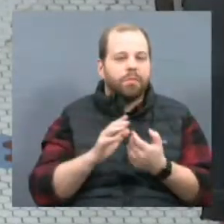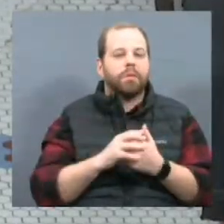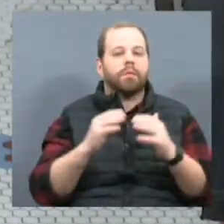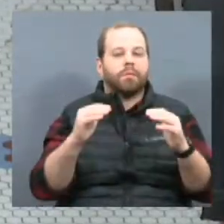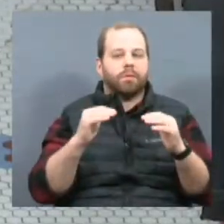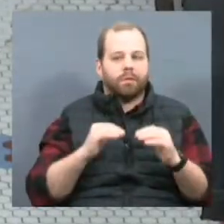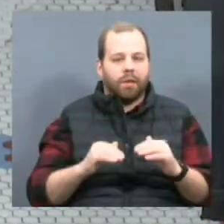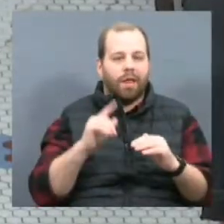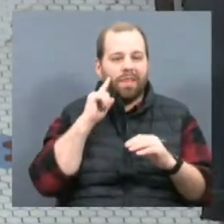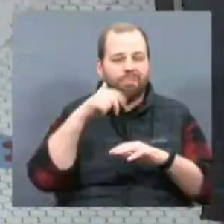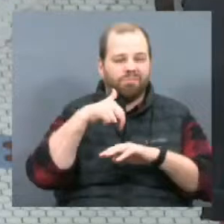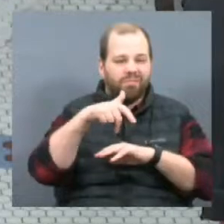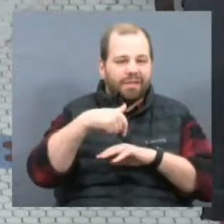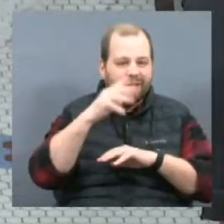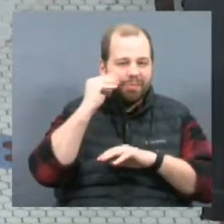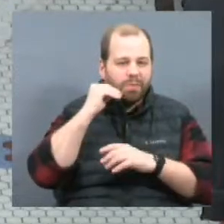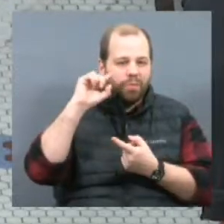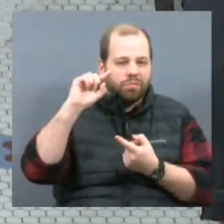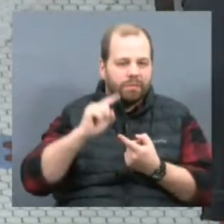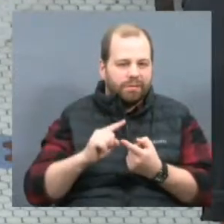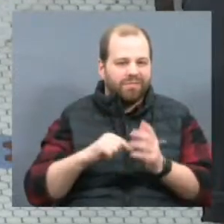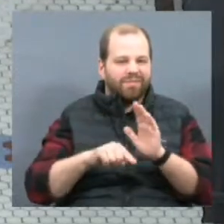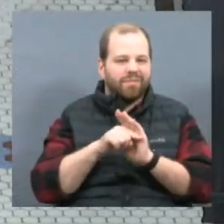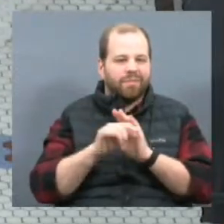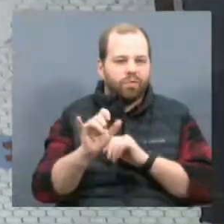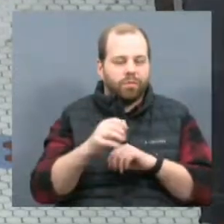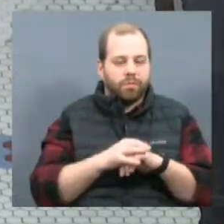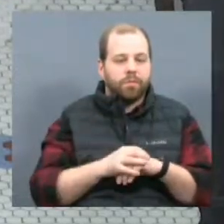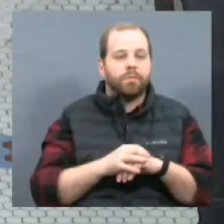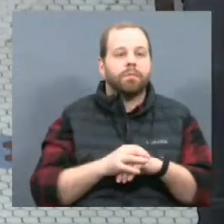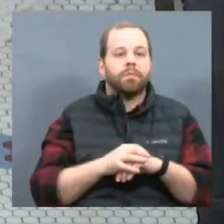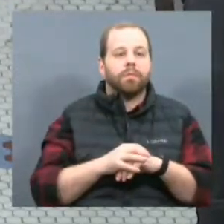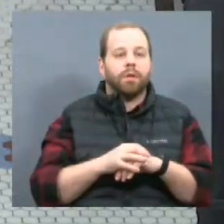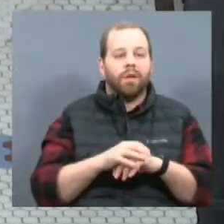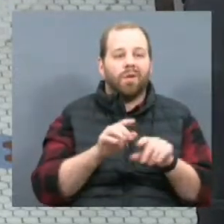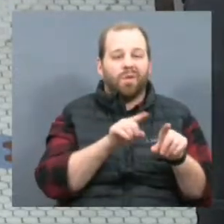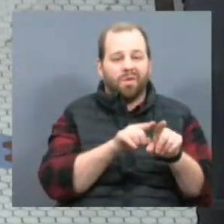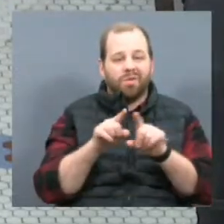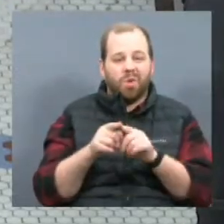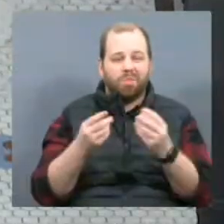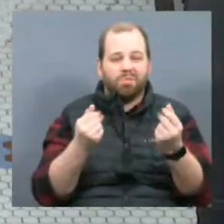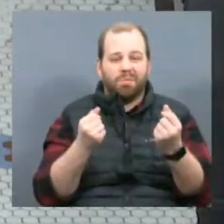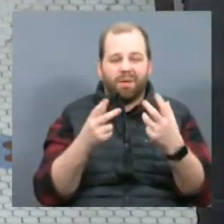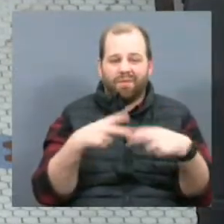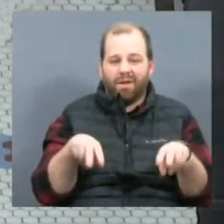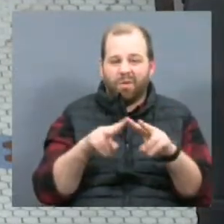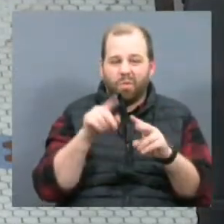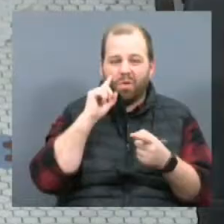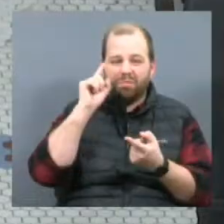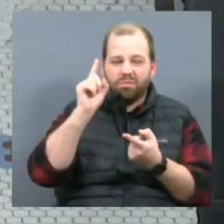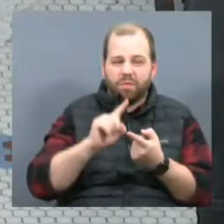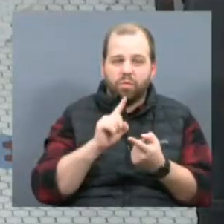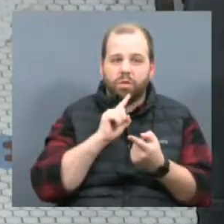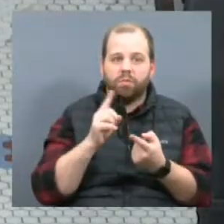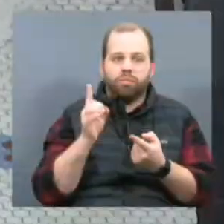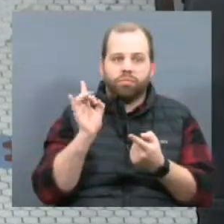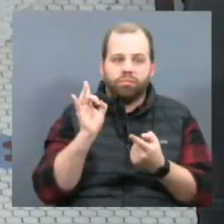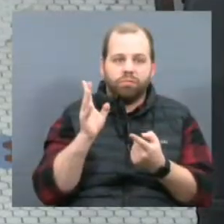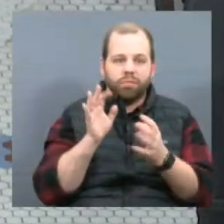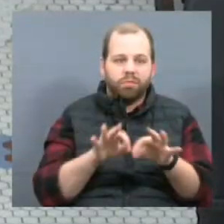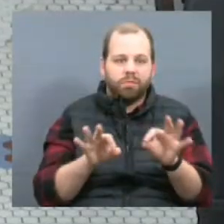the pedestrian experience. Potential decrease in adjacent property values would also occur, which is very significant for